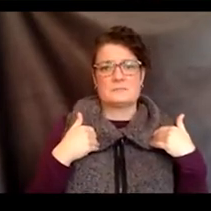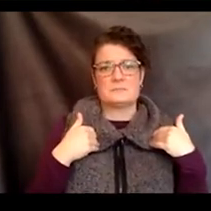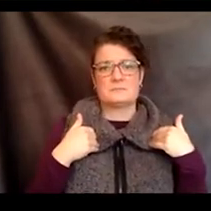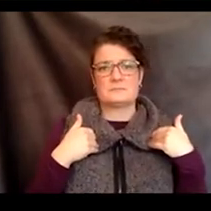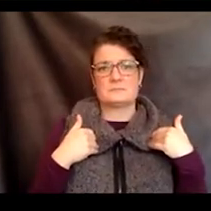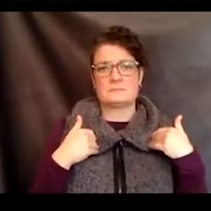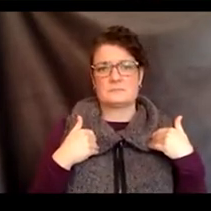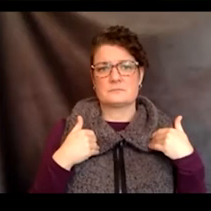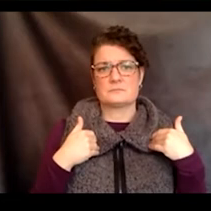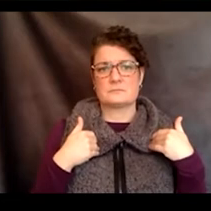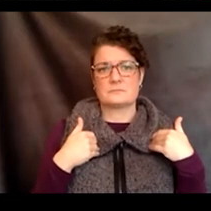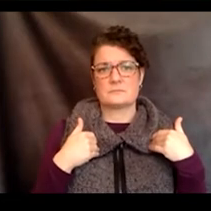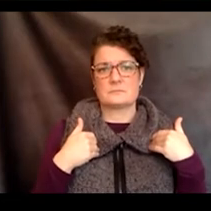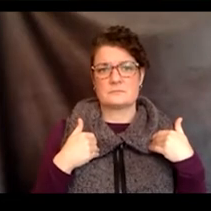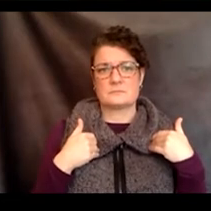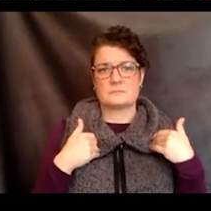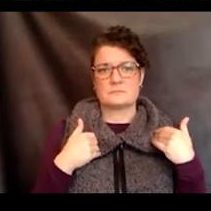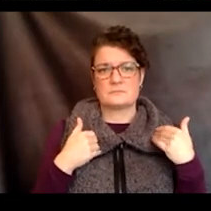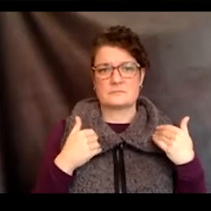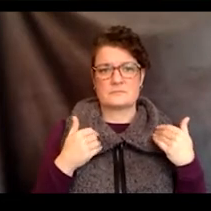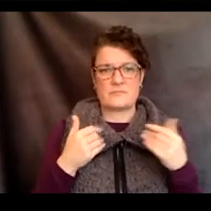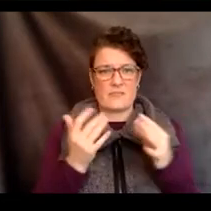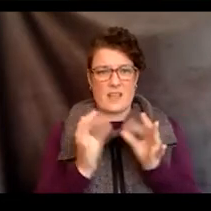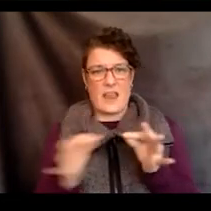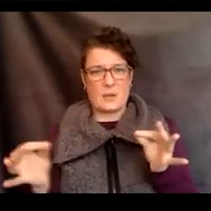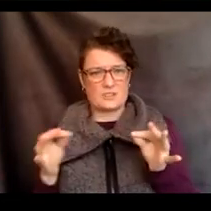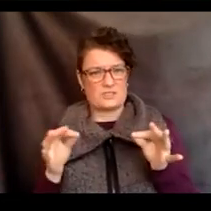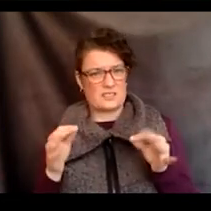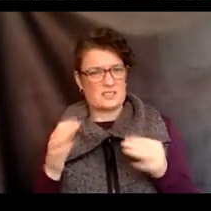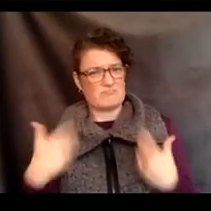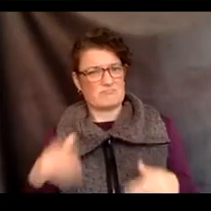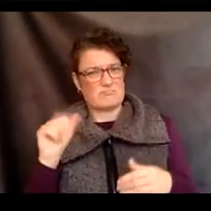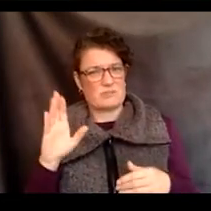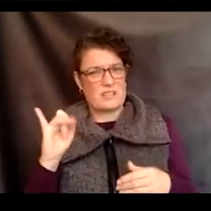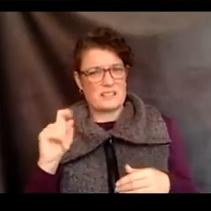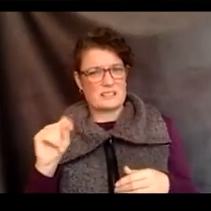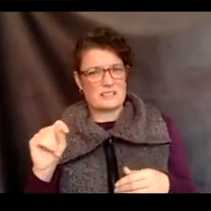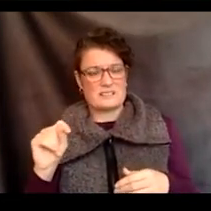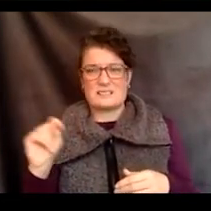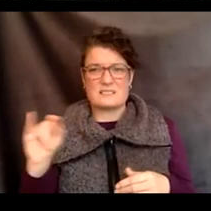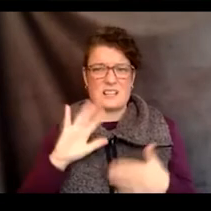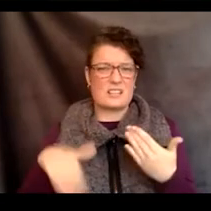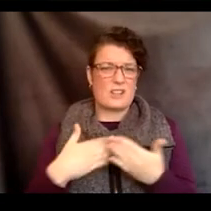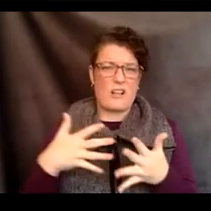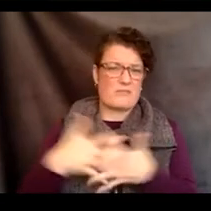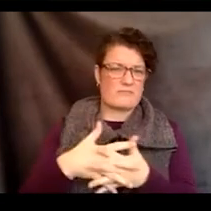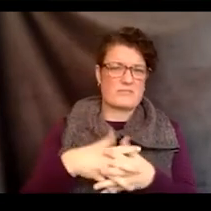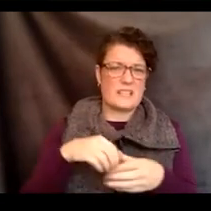sort of language that's kind of racist. And it's kind of all, it's like in our